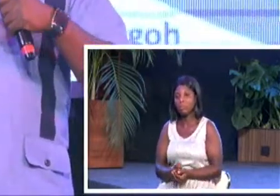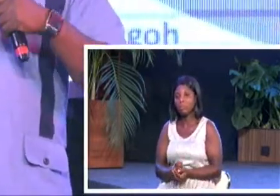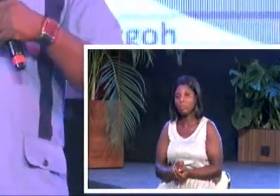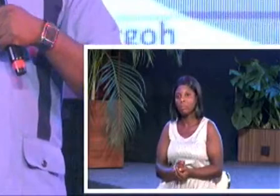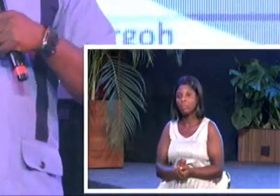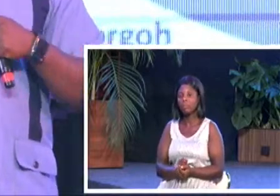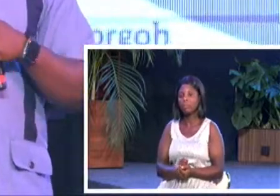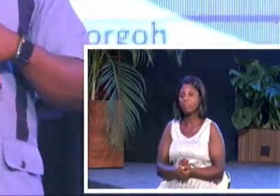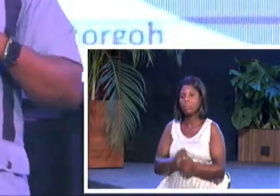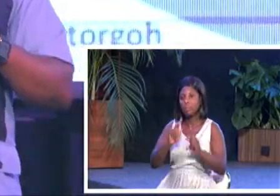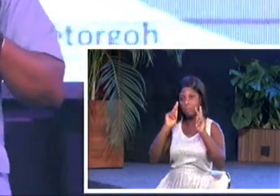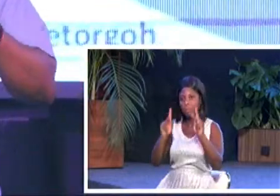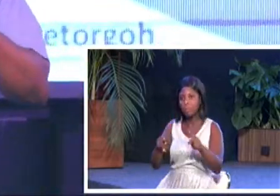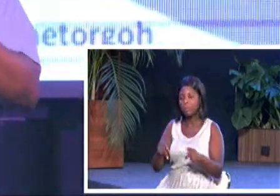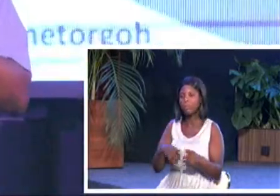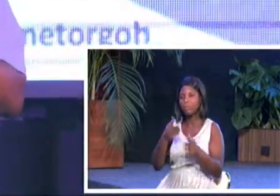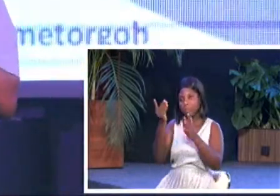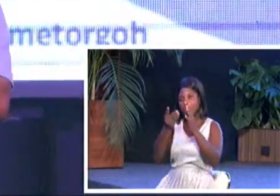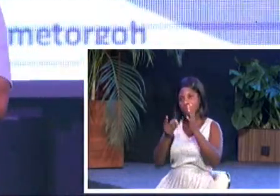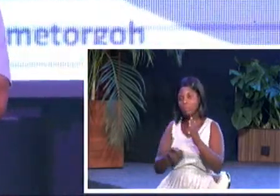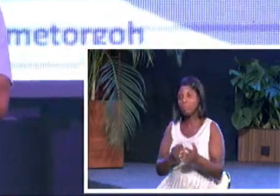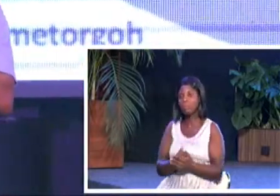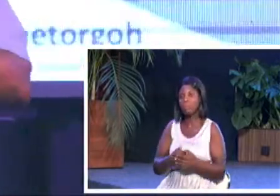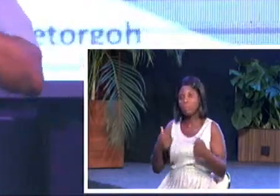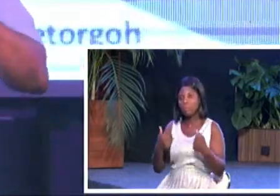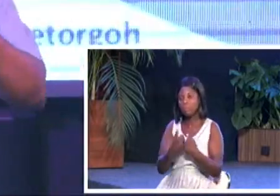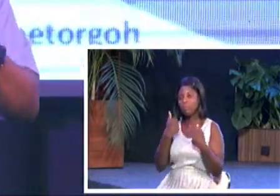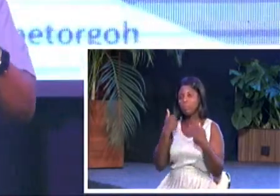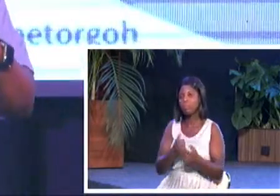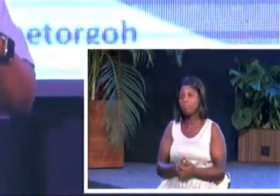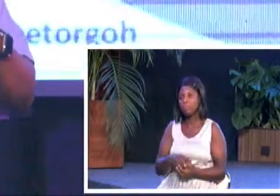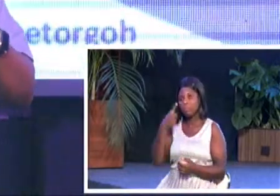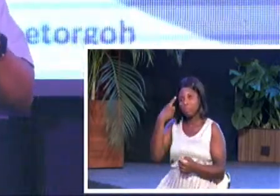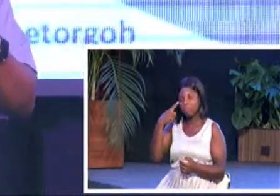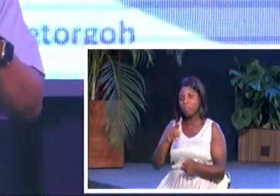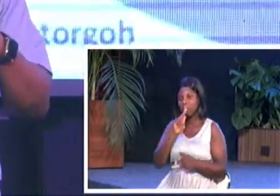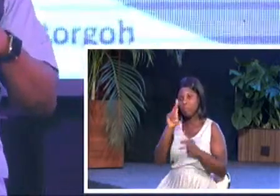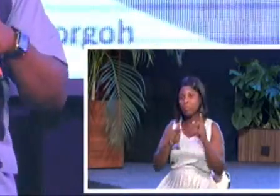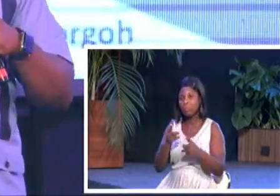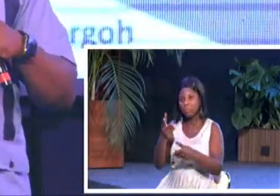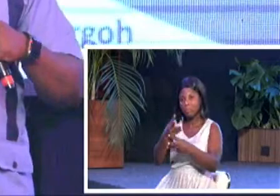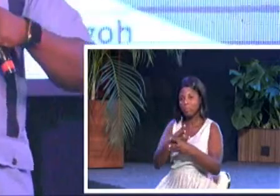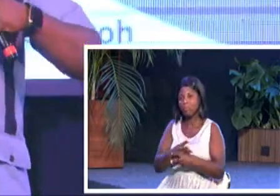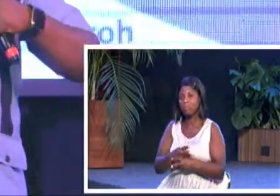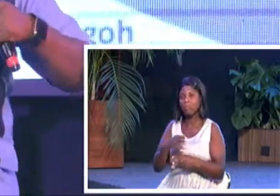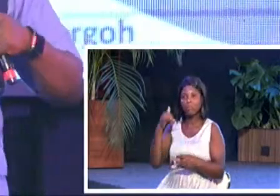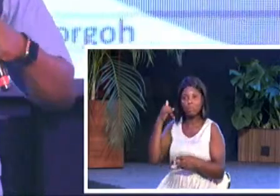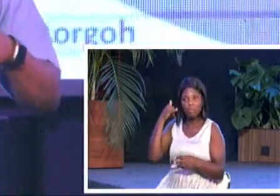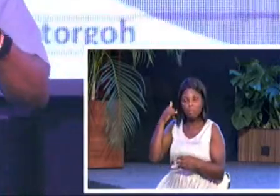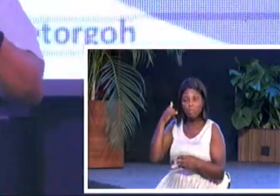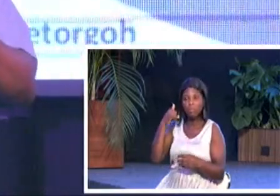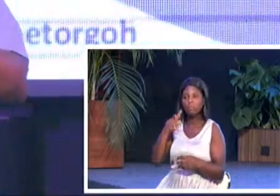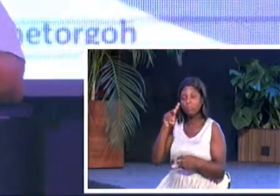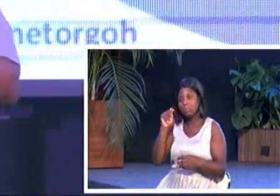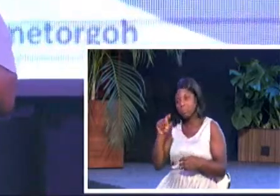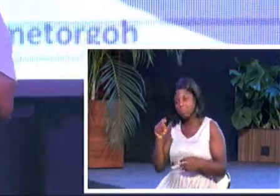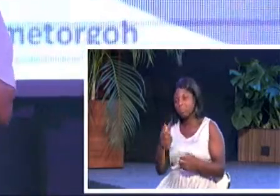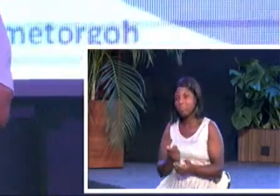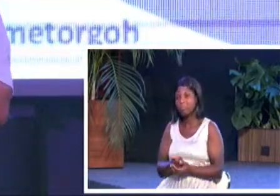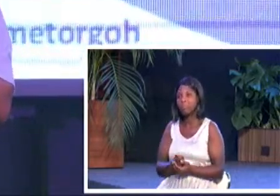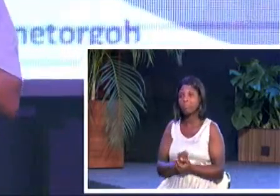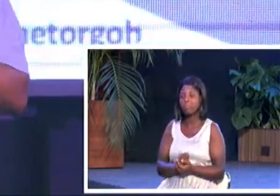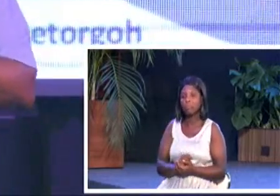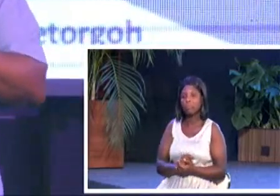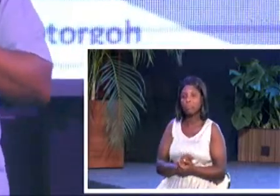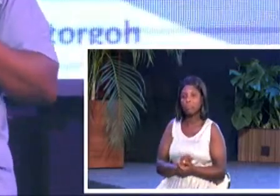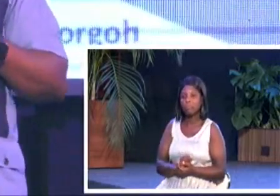or the dresses that the characters wear, somebody's also skills. Right, the environment, whether they are jumping on the mountain,